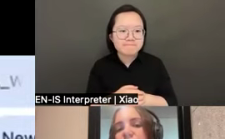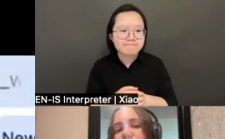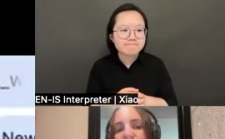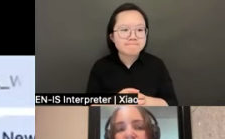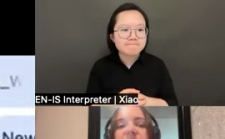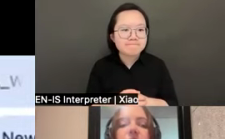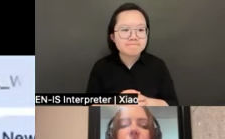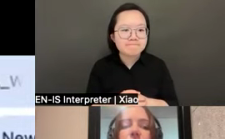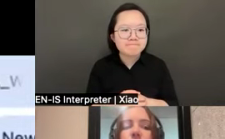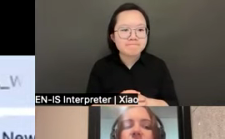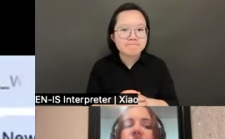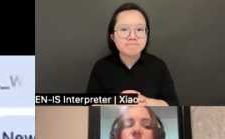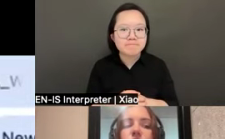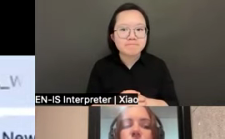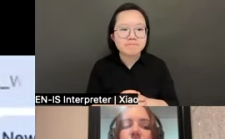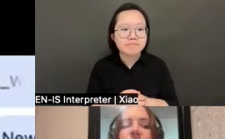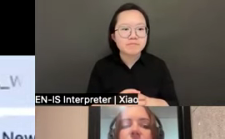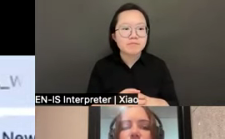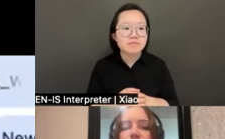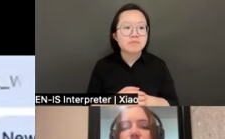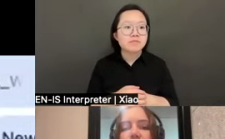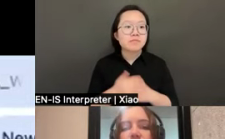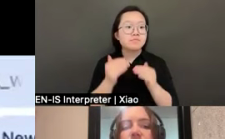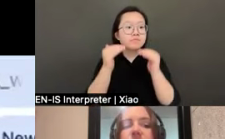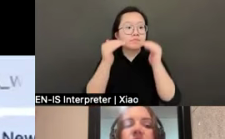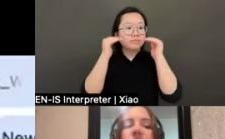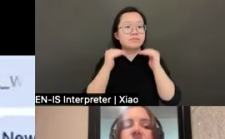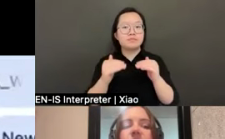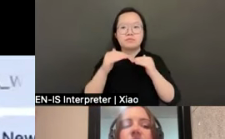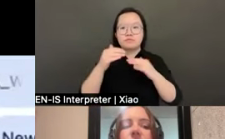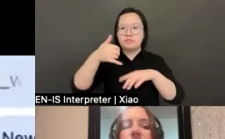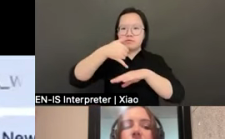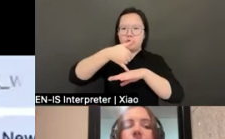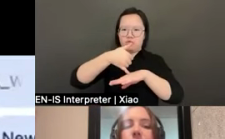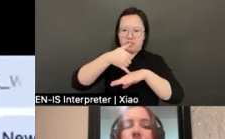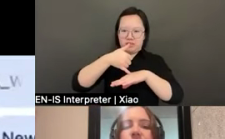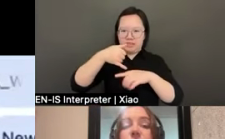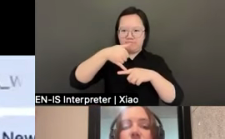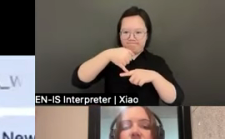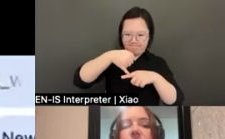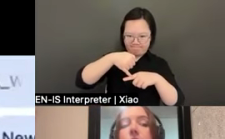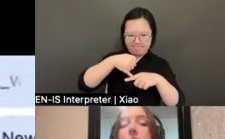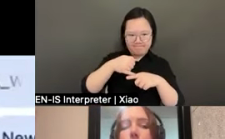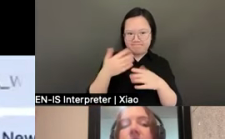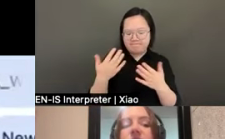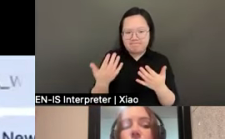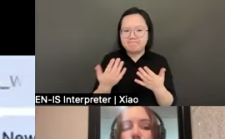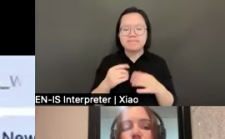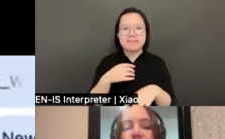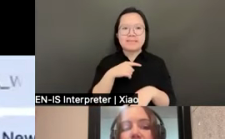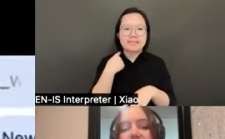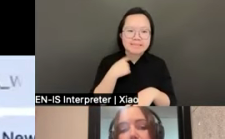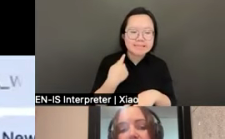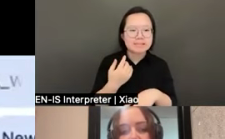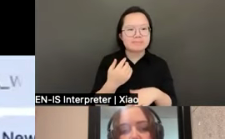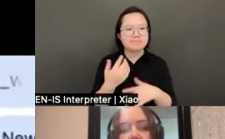And then in terms of the risks, so here we're asking you to list 3 to 5 risks that that you think might occur